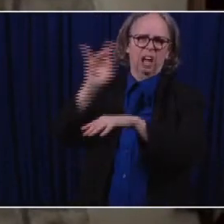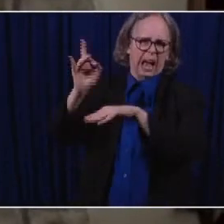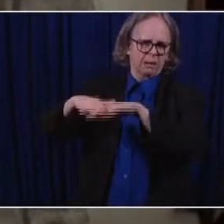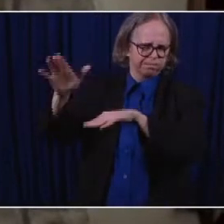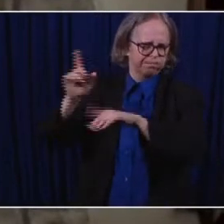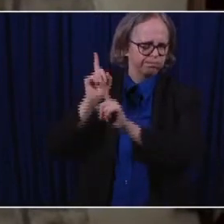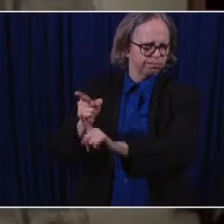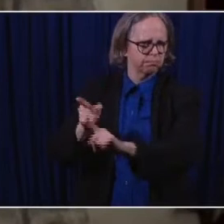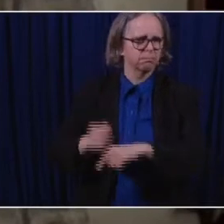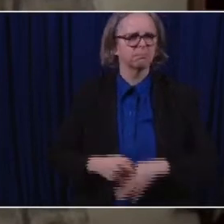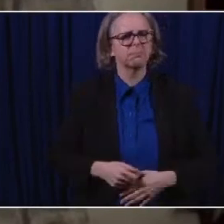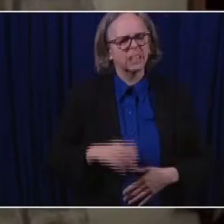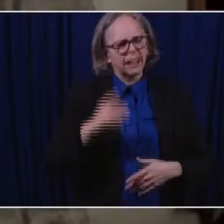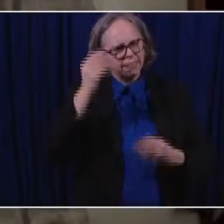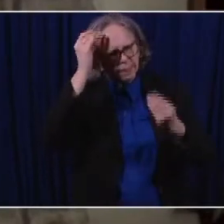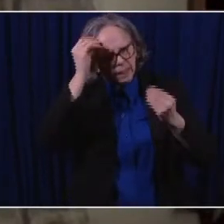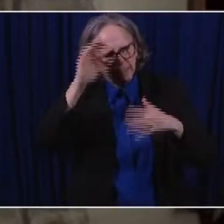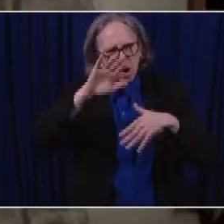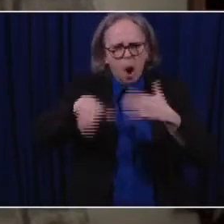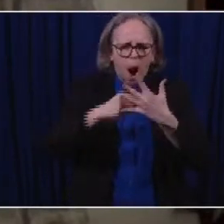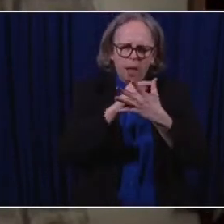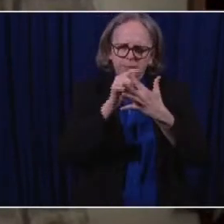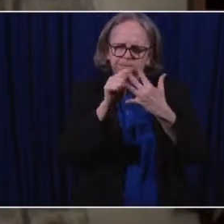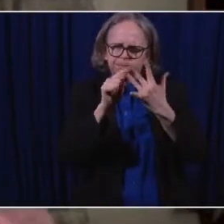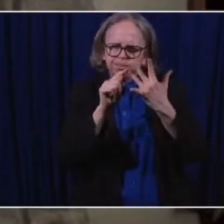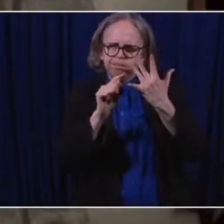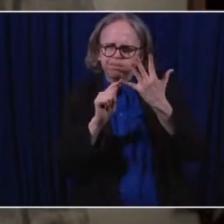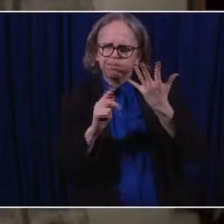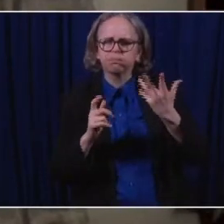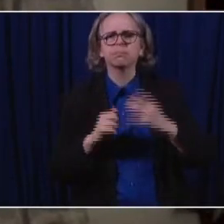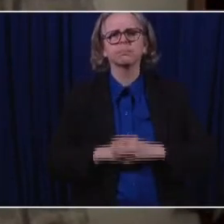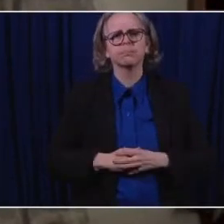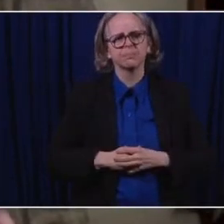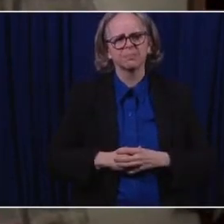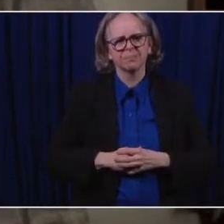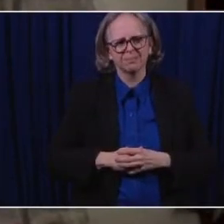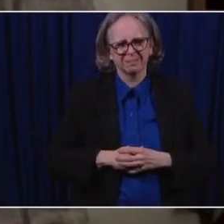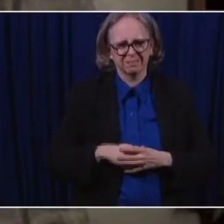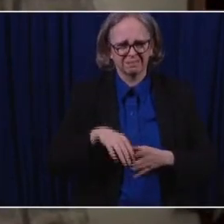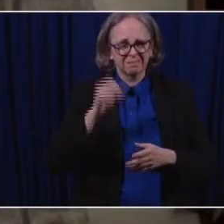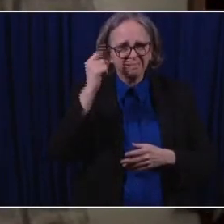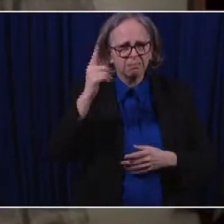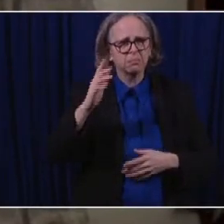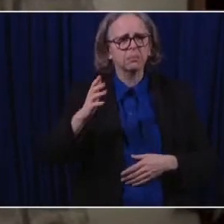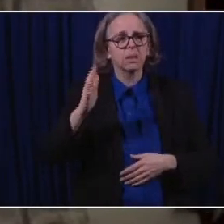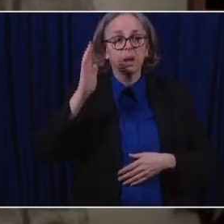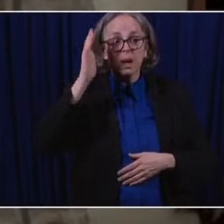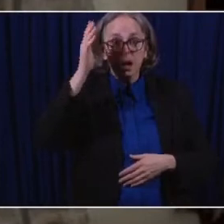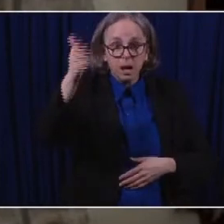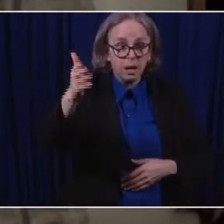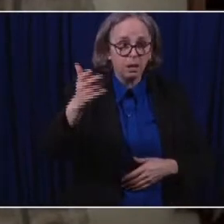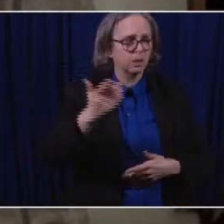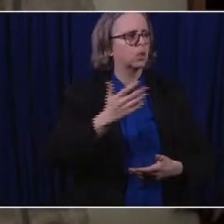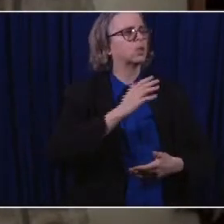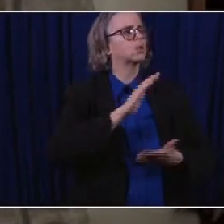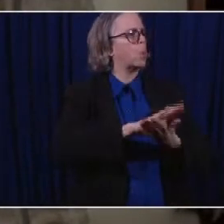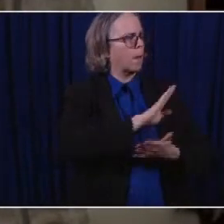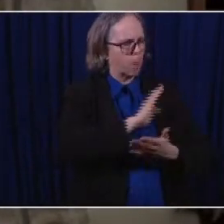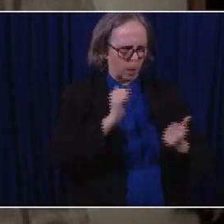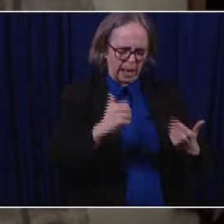should school board members be vaccinated? Yeah. Should preschool get it? Yeah. Should this group get it? Yeah. We all want everybody to get the